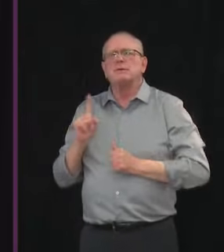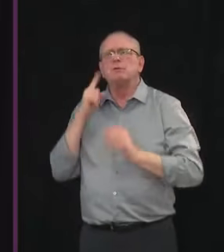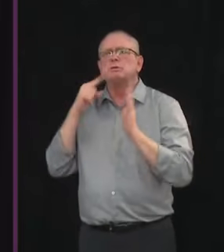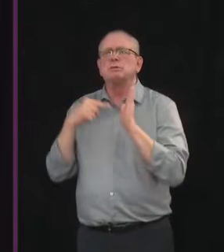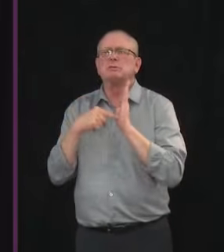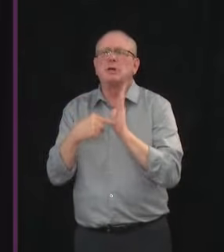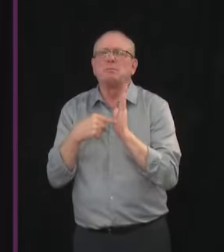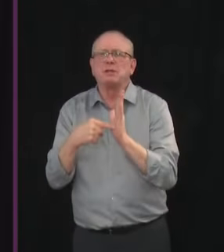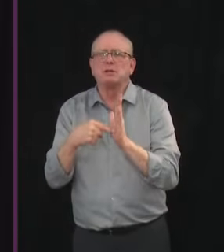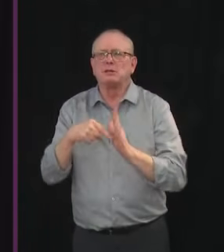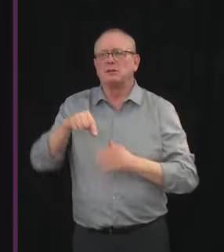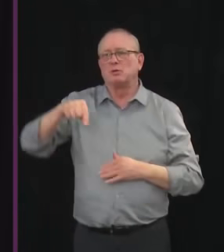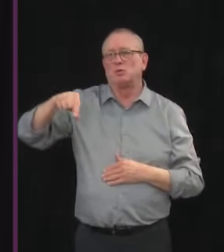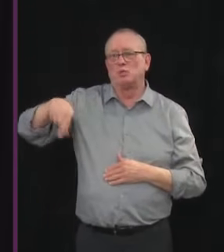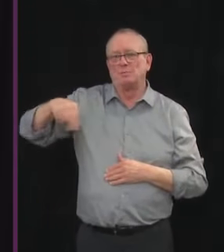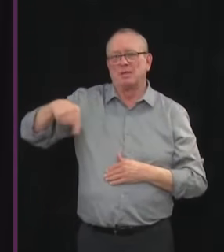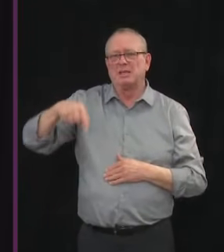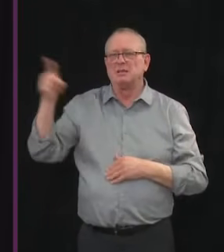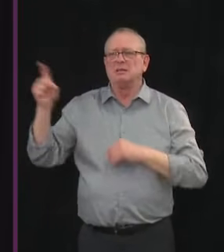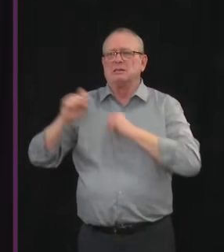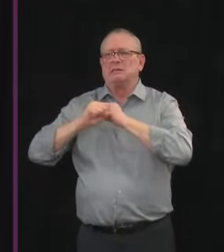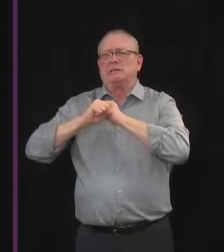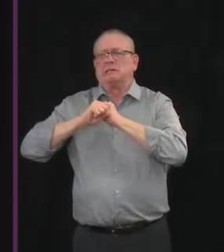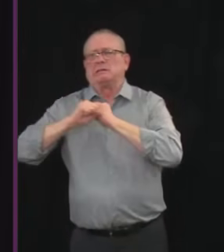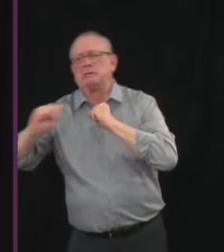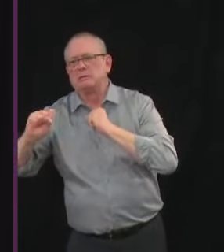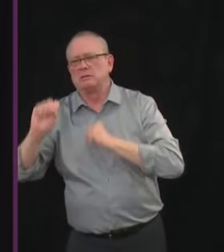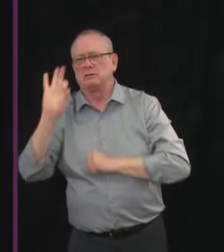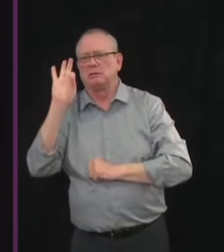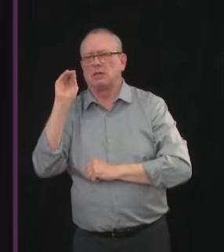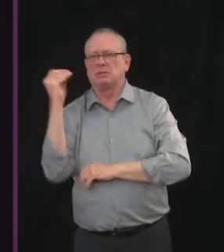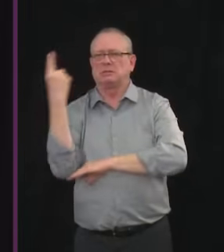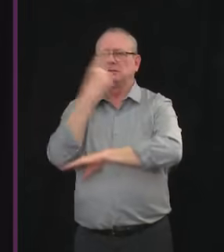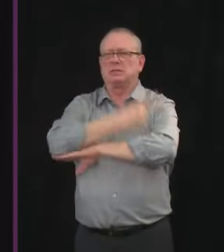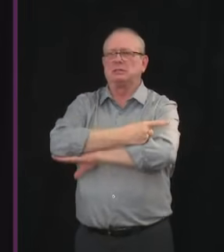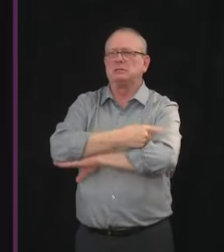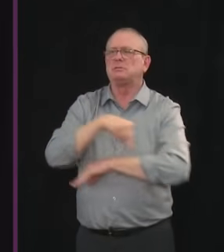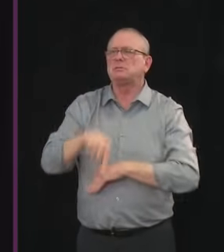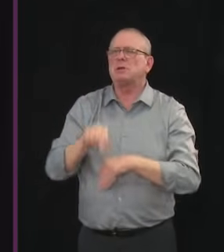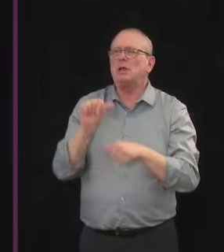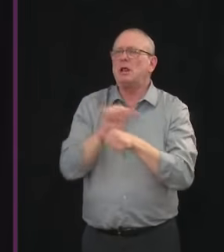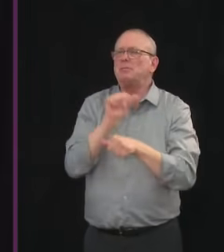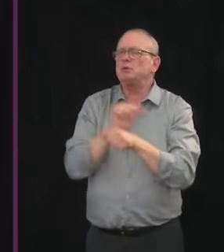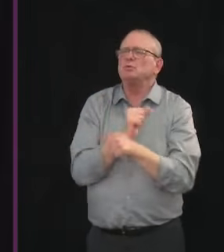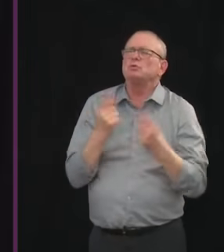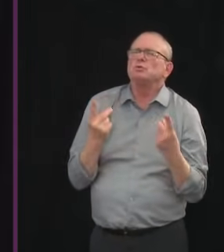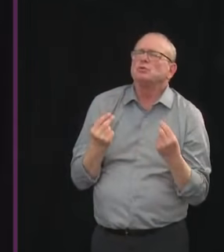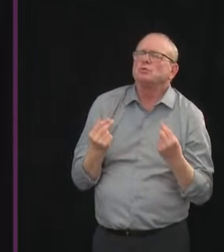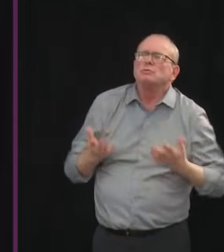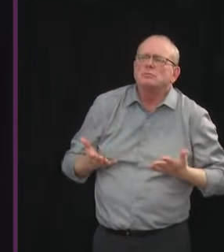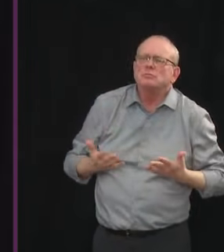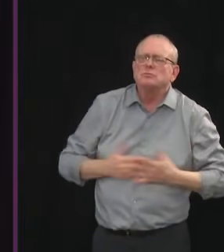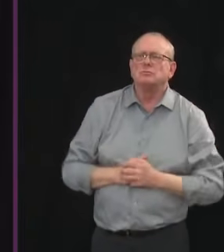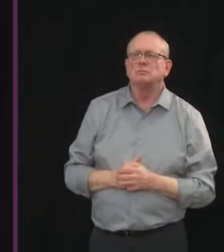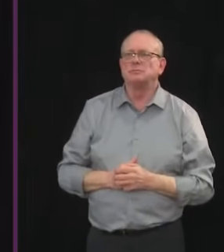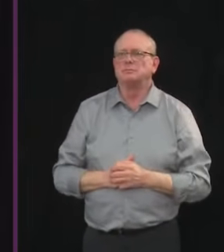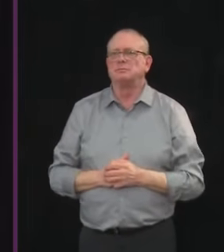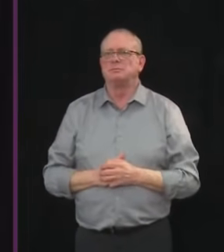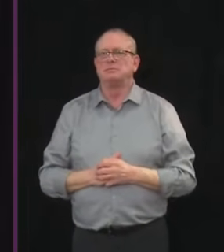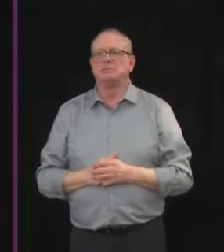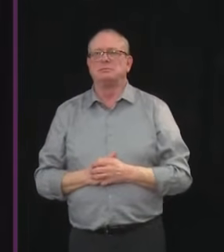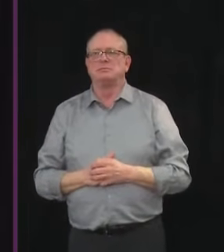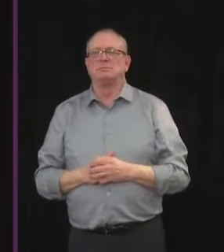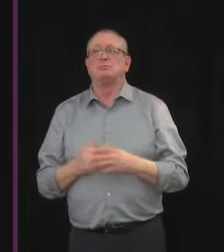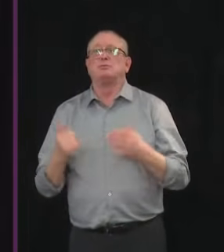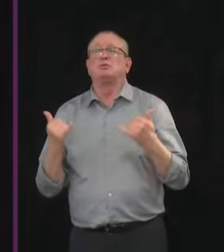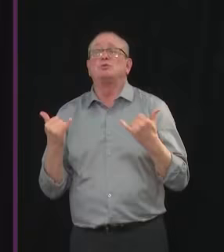backup plan if second doses do not arrive in a timely manner? At the moment, we are prioritizing the second doses that have already